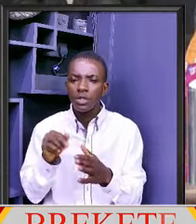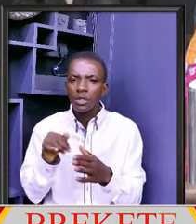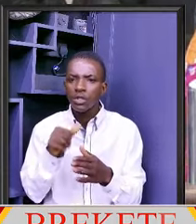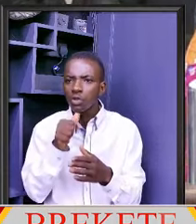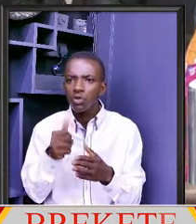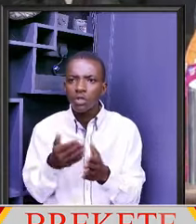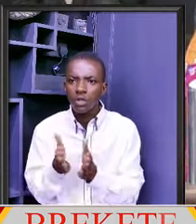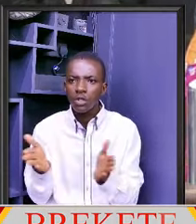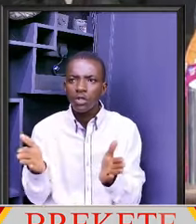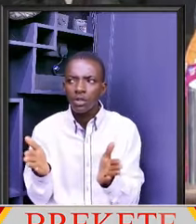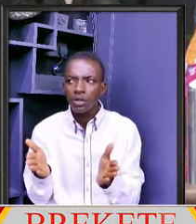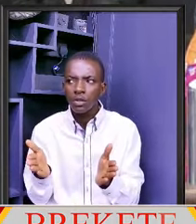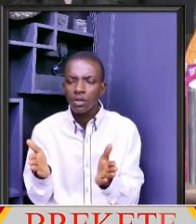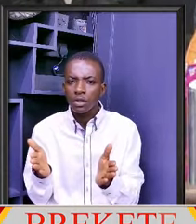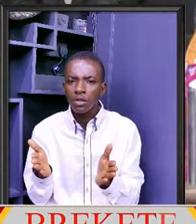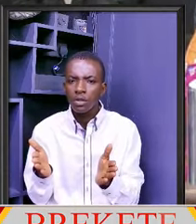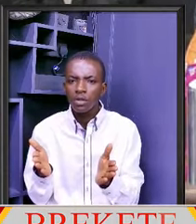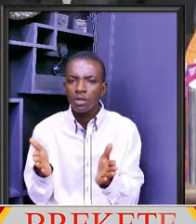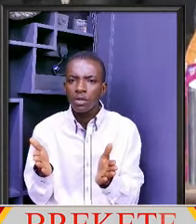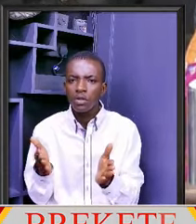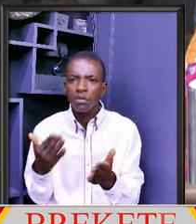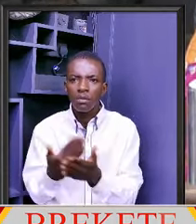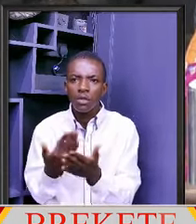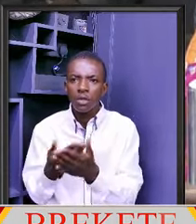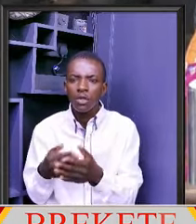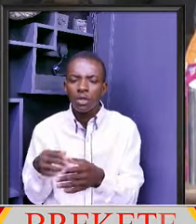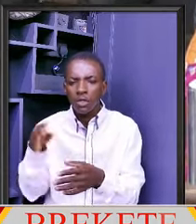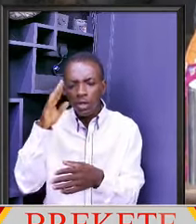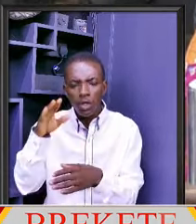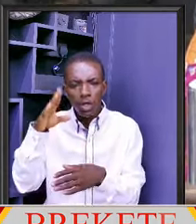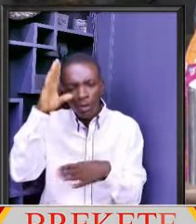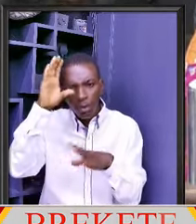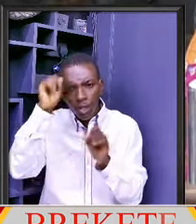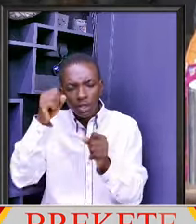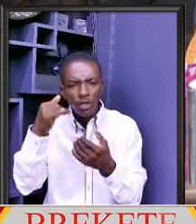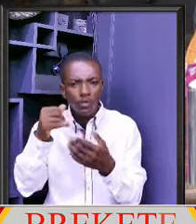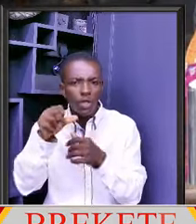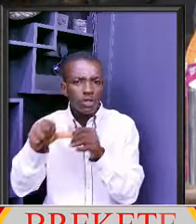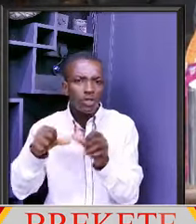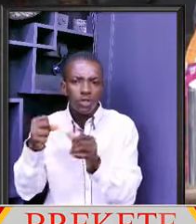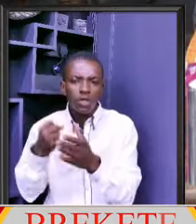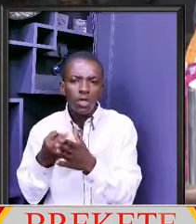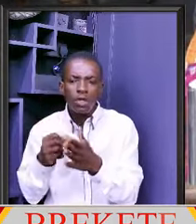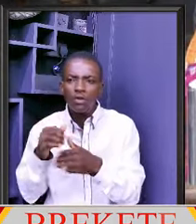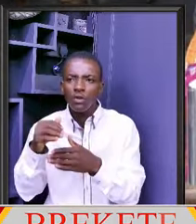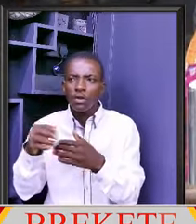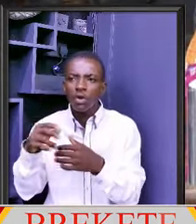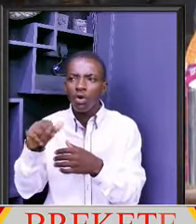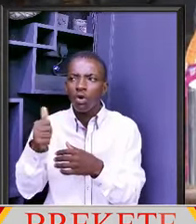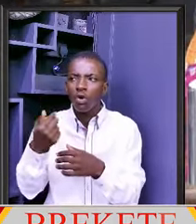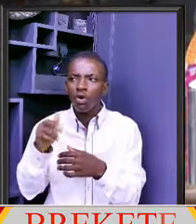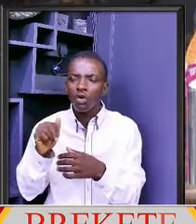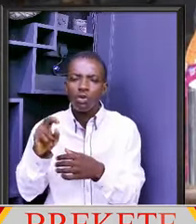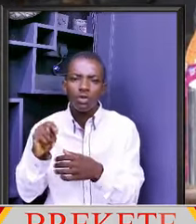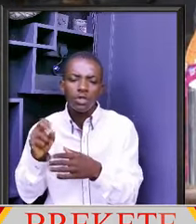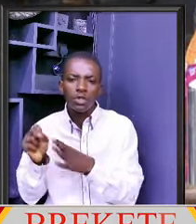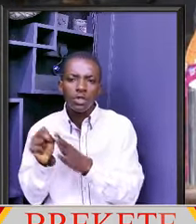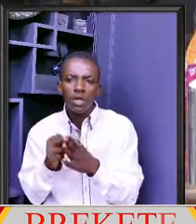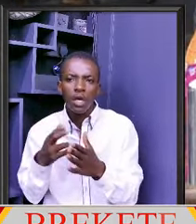the governor will not come and collect allocation. Mm. I said, sir, you're the president of the association. If it's all Ogun State and Lagos